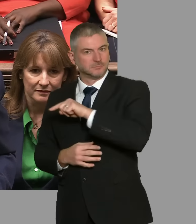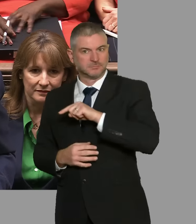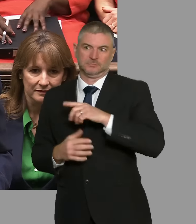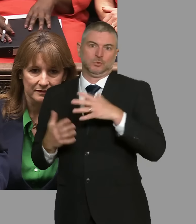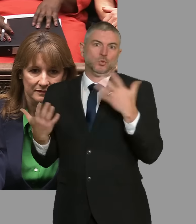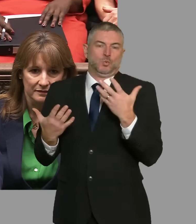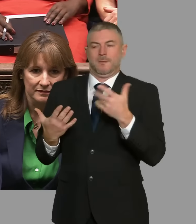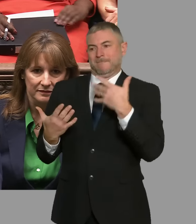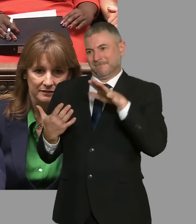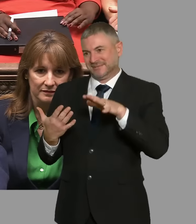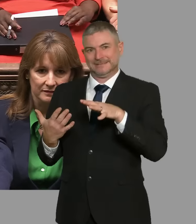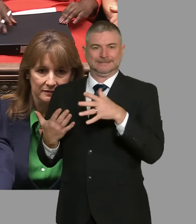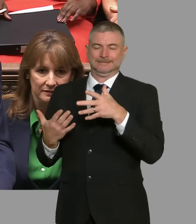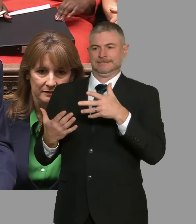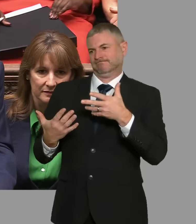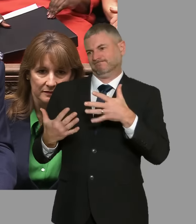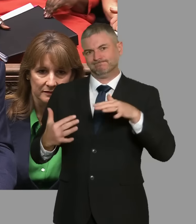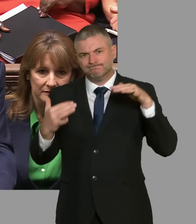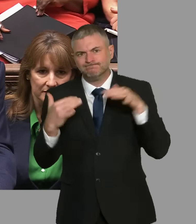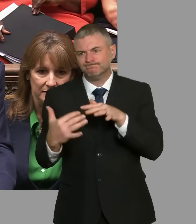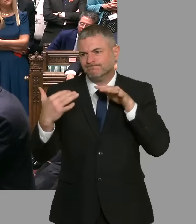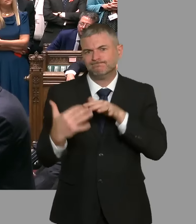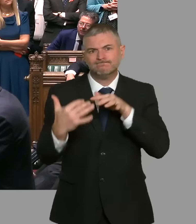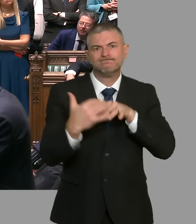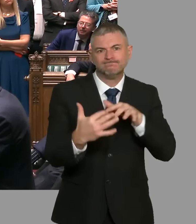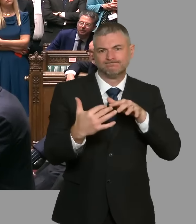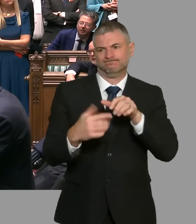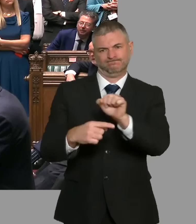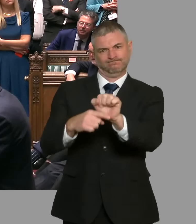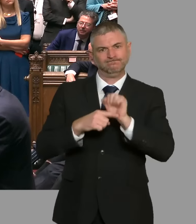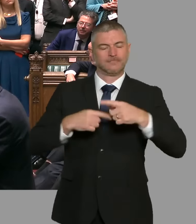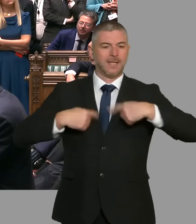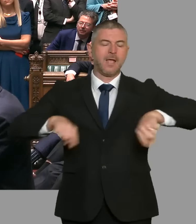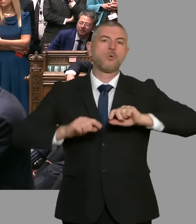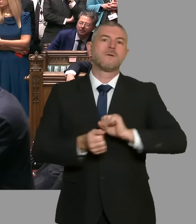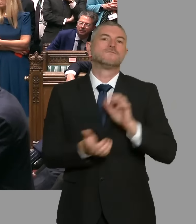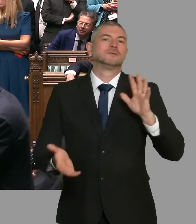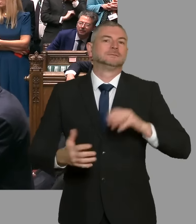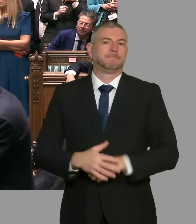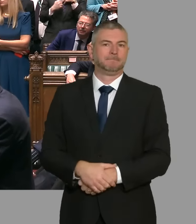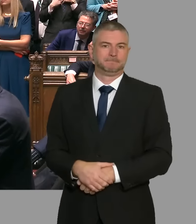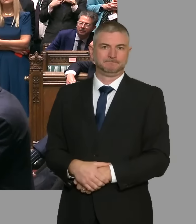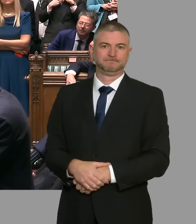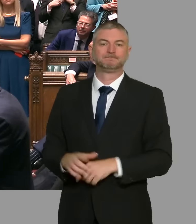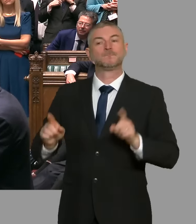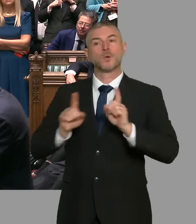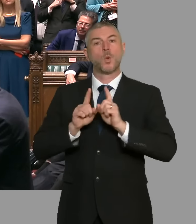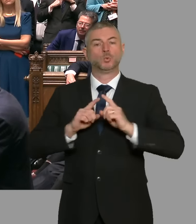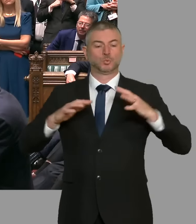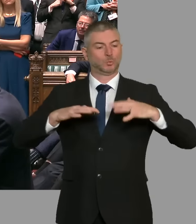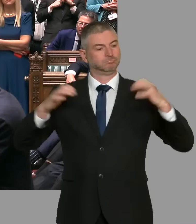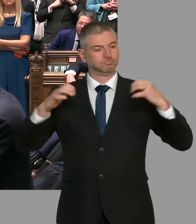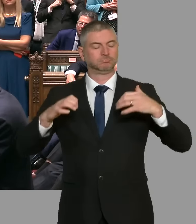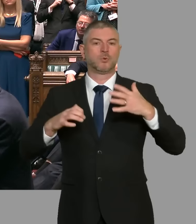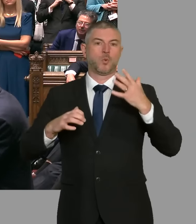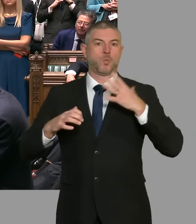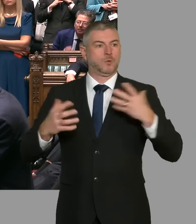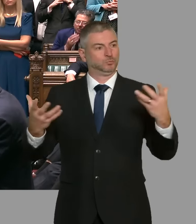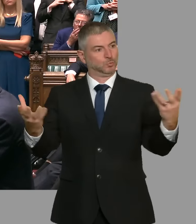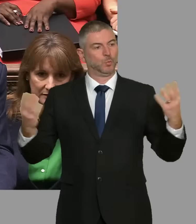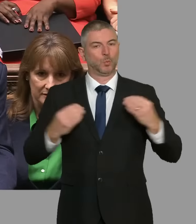freedom. Mr. Speaker, the House will also want to join me in remembering Holocaust survivor Manfred